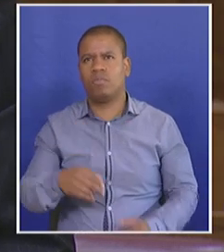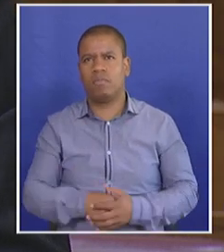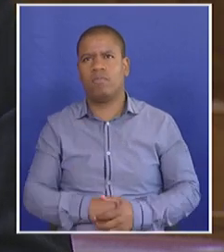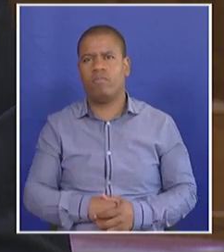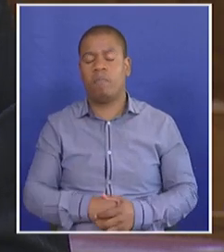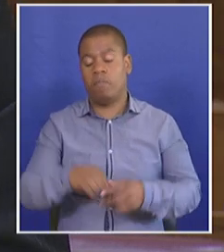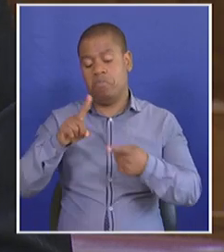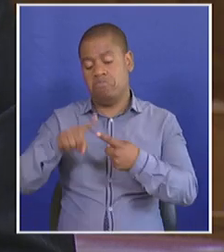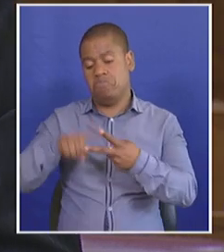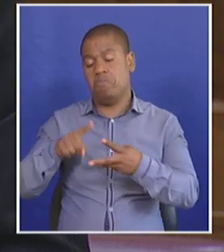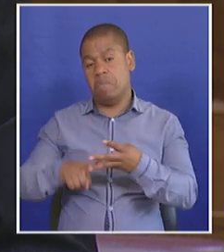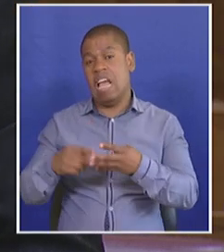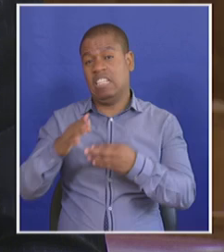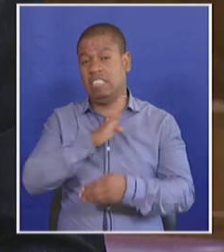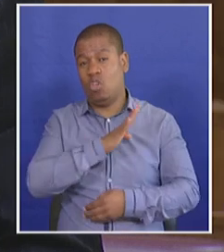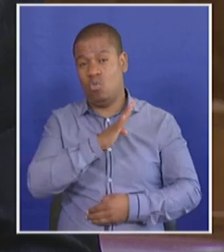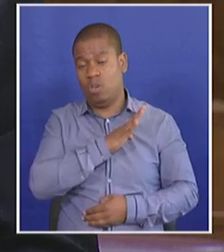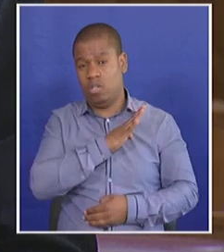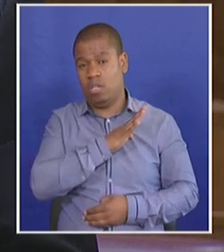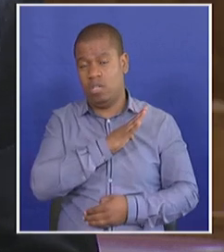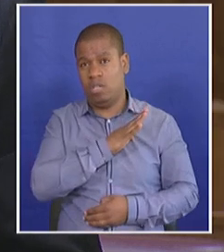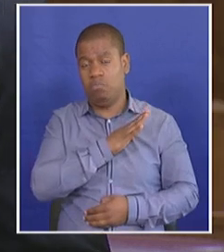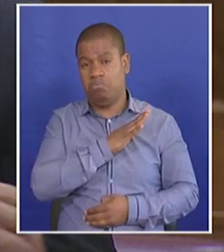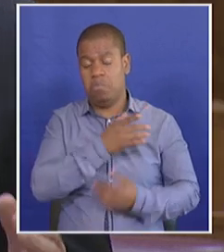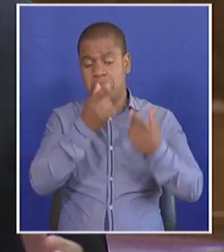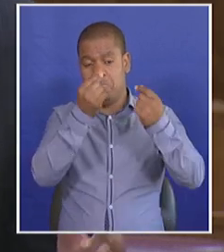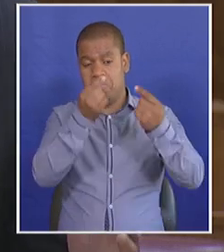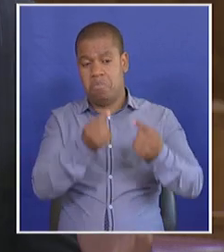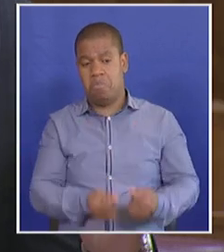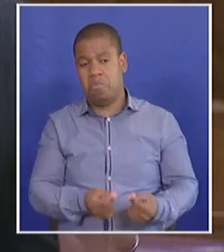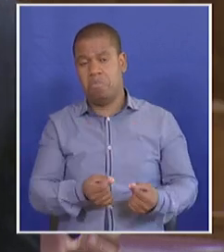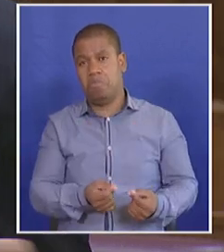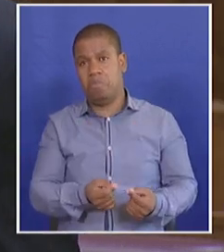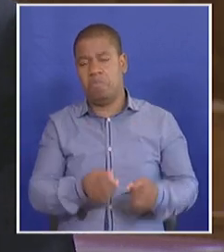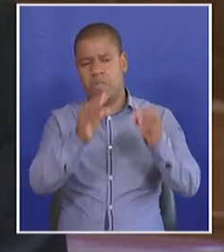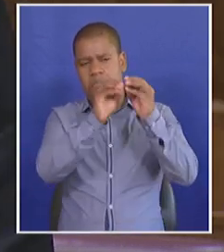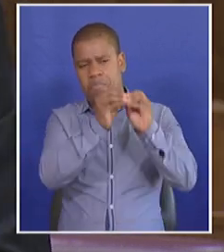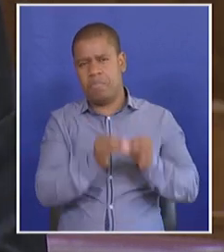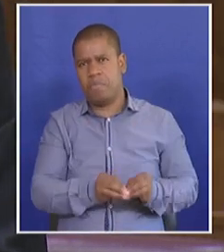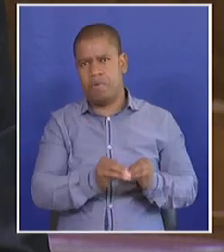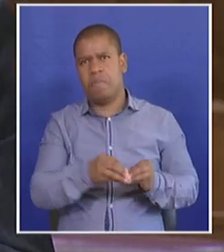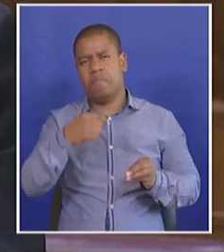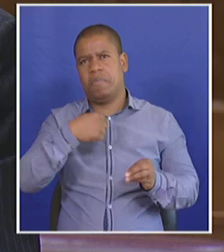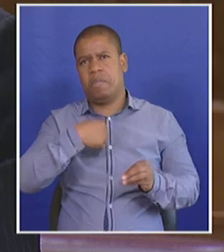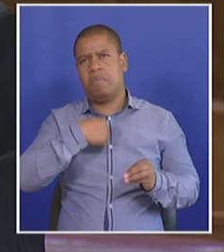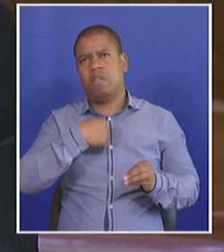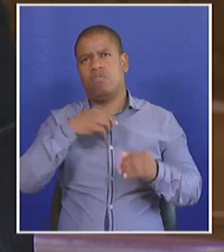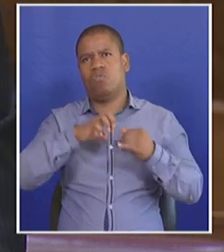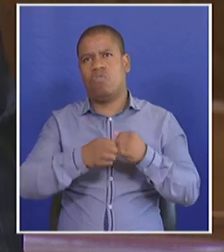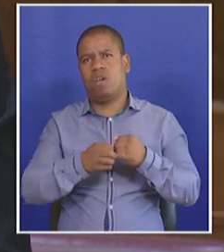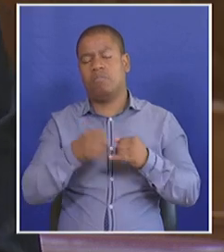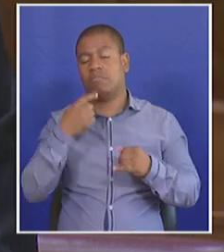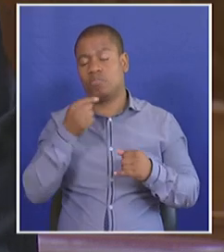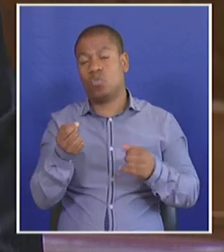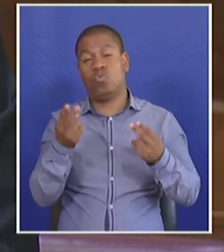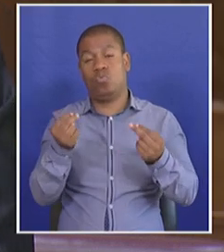security features that was seen when the minister was there to say that these are new